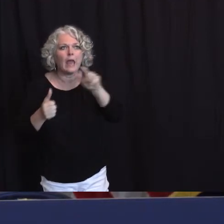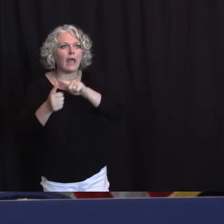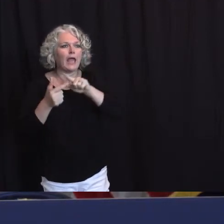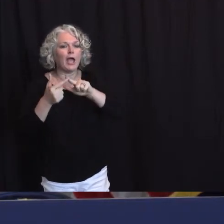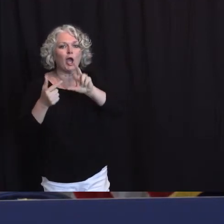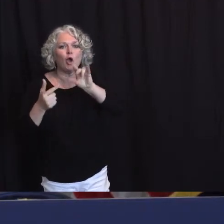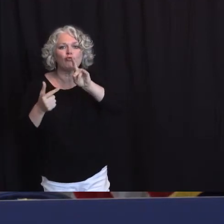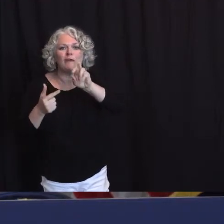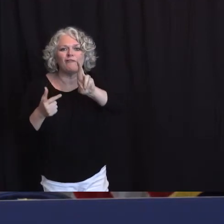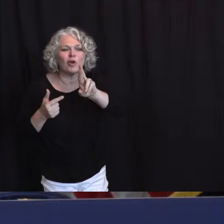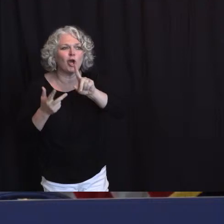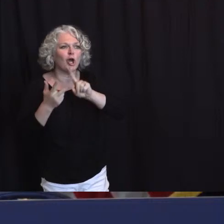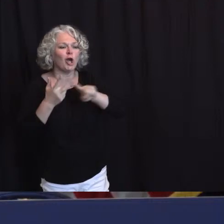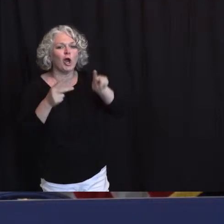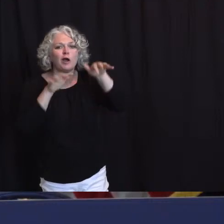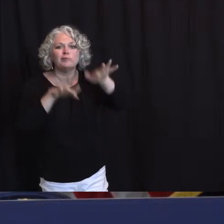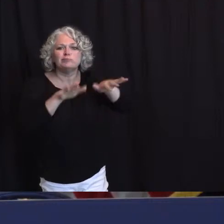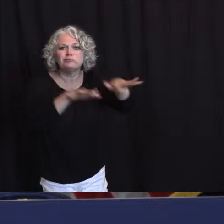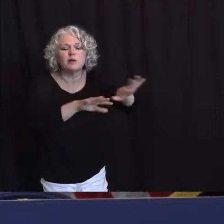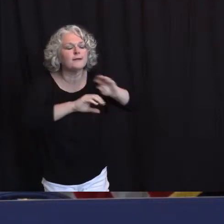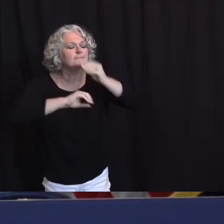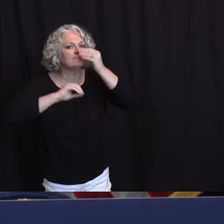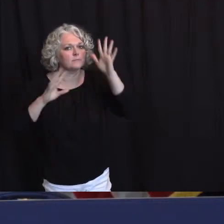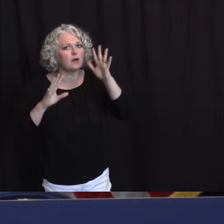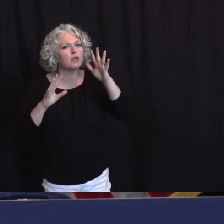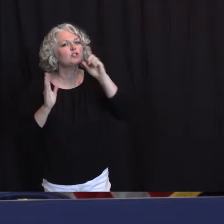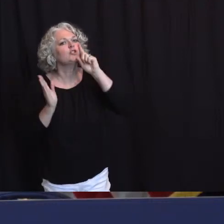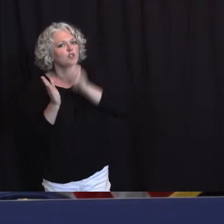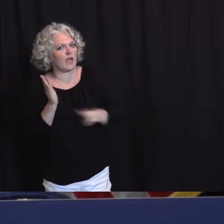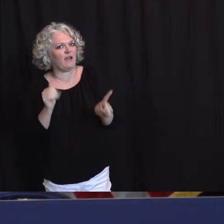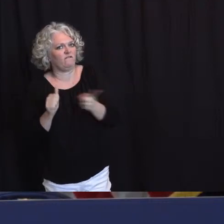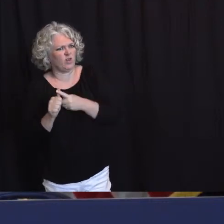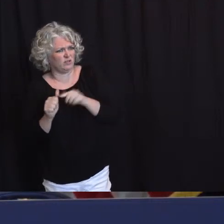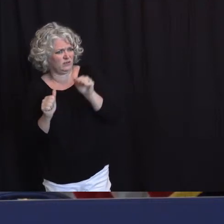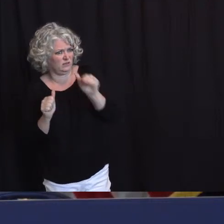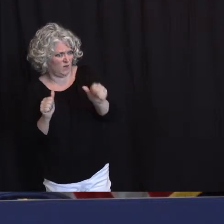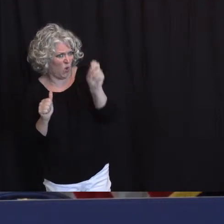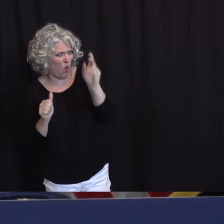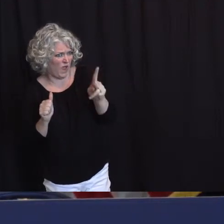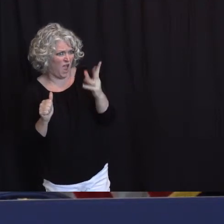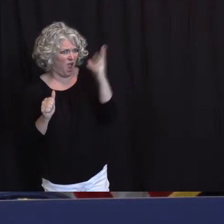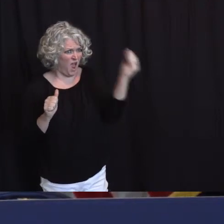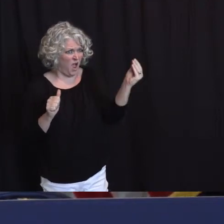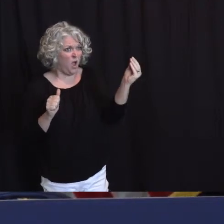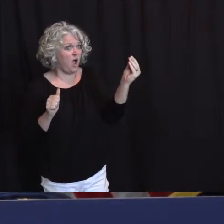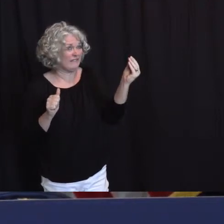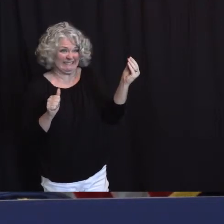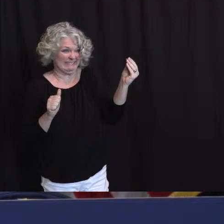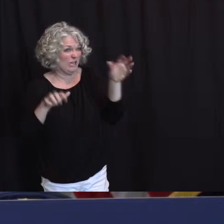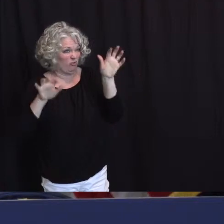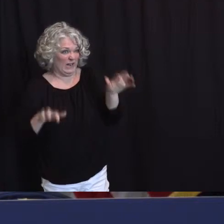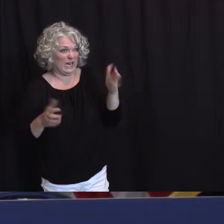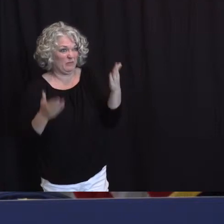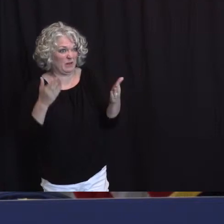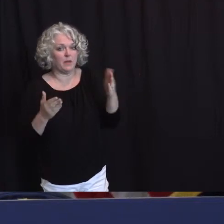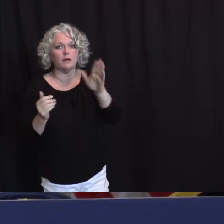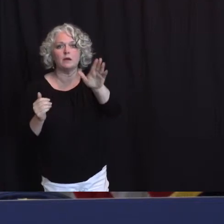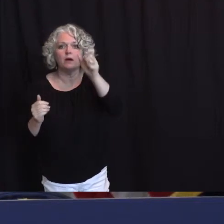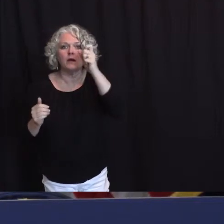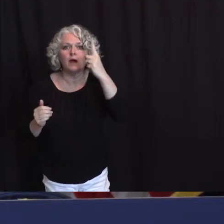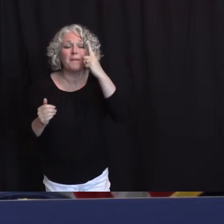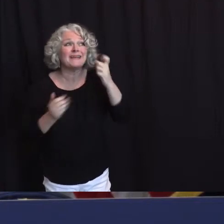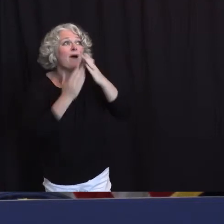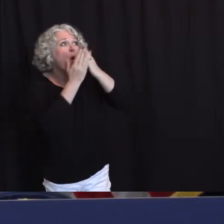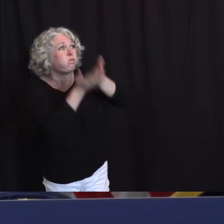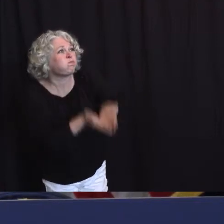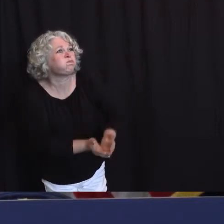to check the local marine forecast, because it's, having experienced it personally, being out in the middle of a body of water